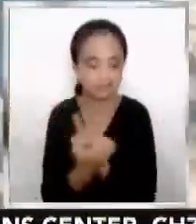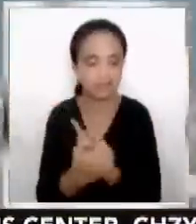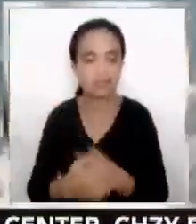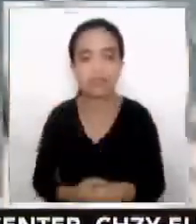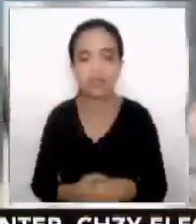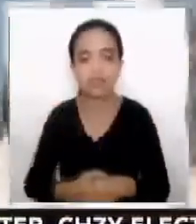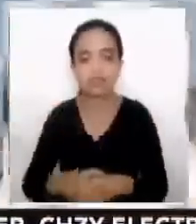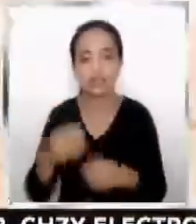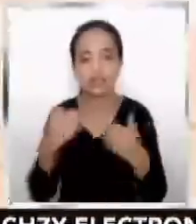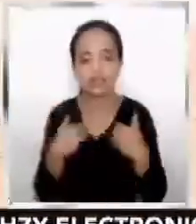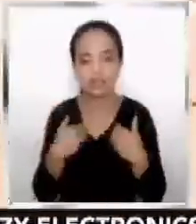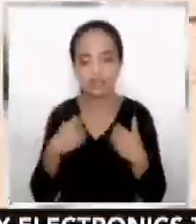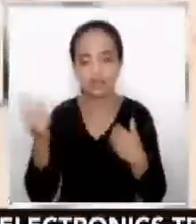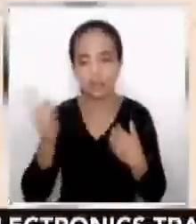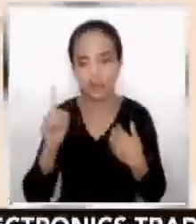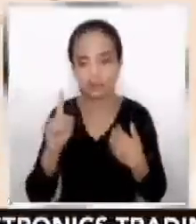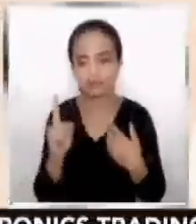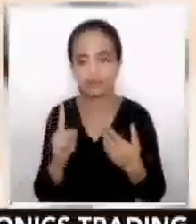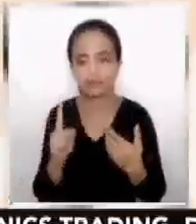Tail pipe emission